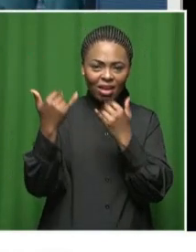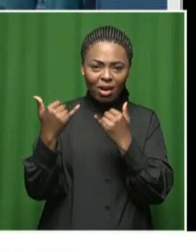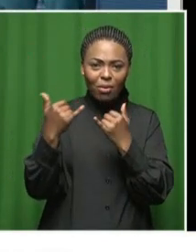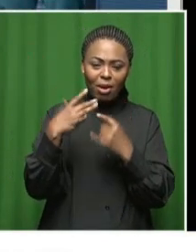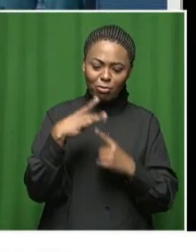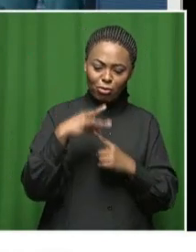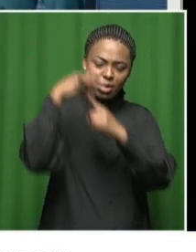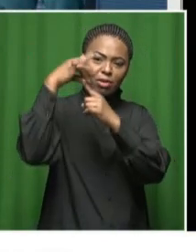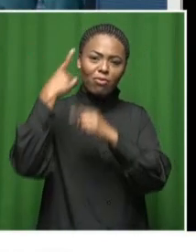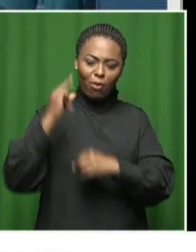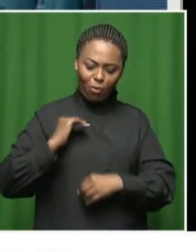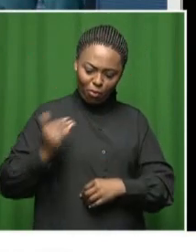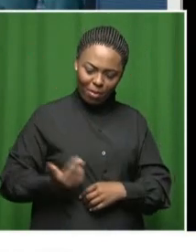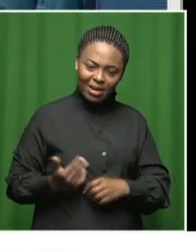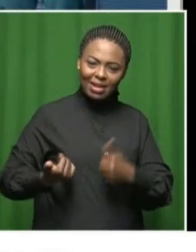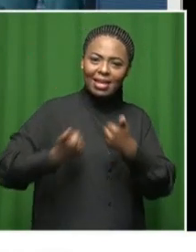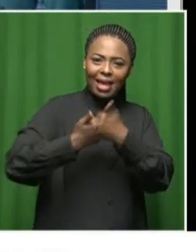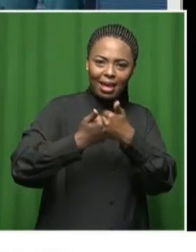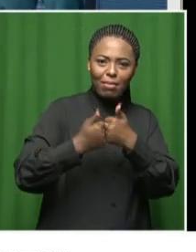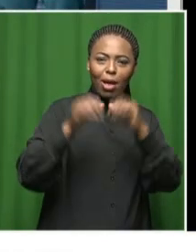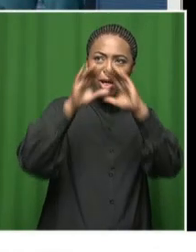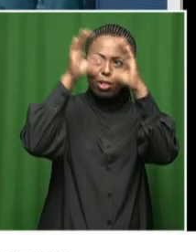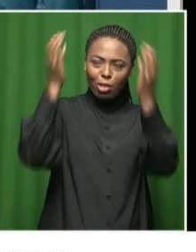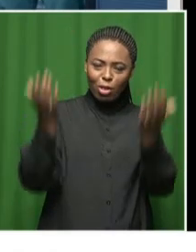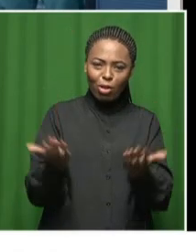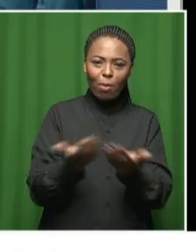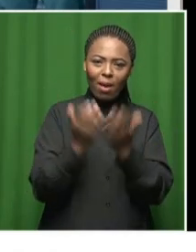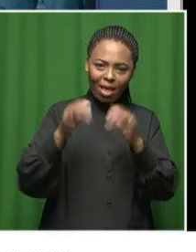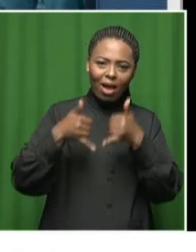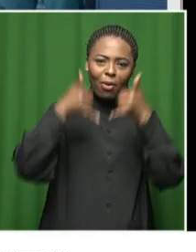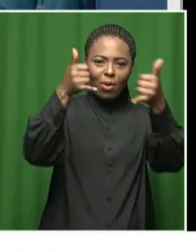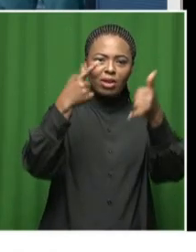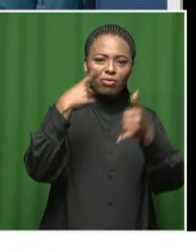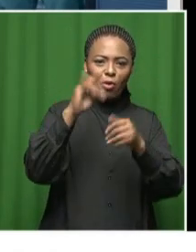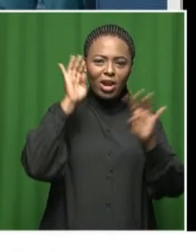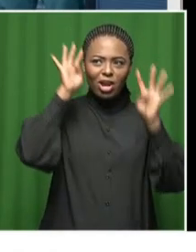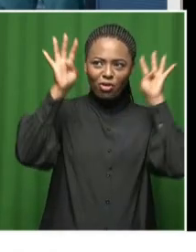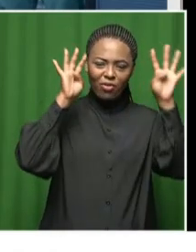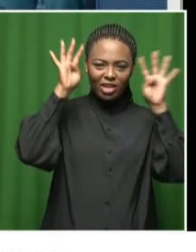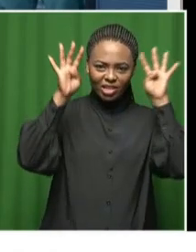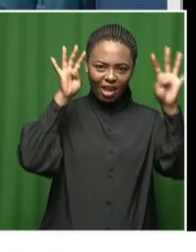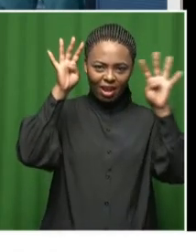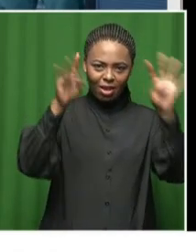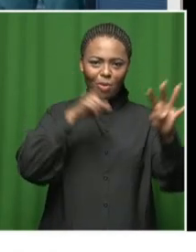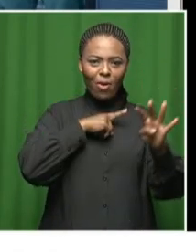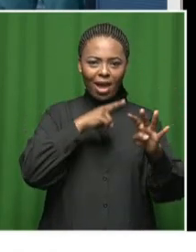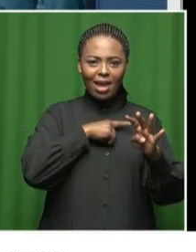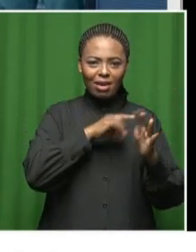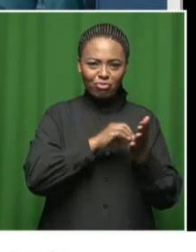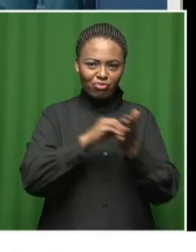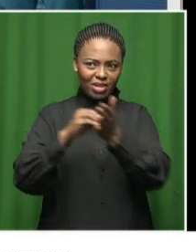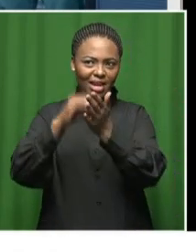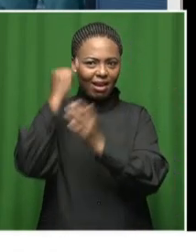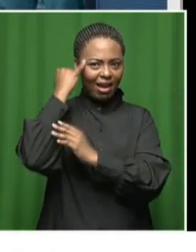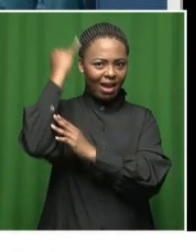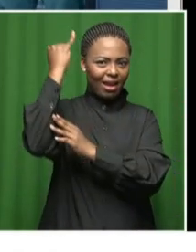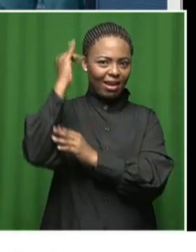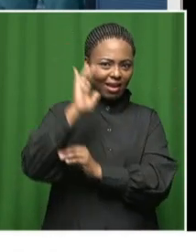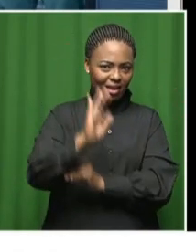Games Global Awards at the UK recently for its innovation in terms of what it's trying to bring to the table. Yes, yes.